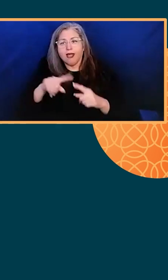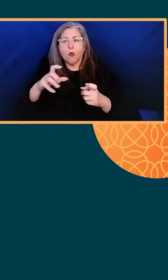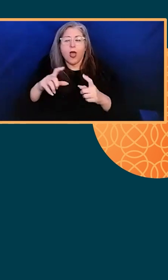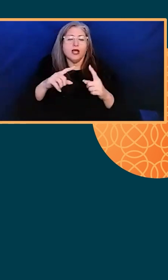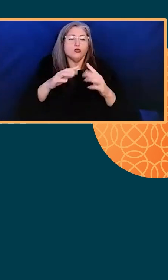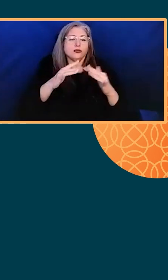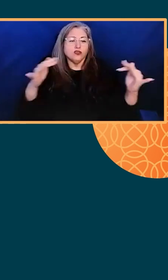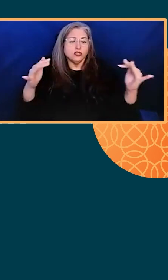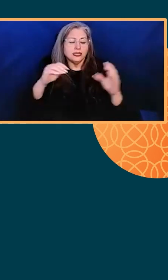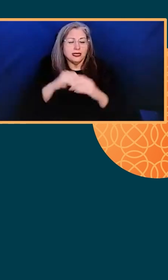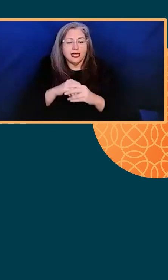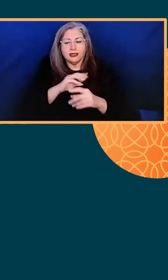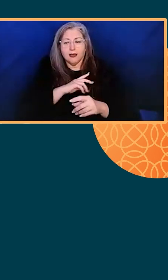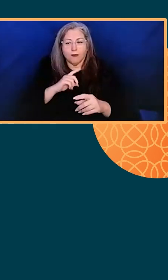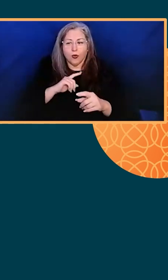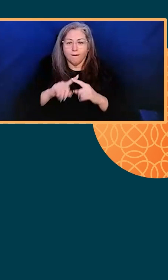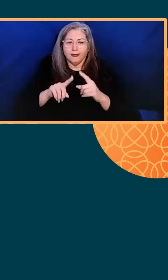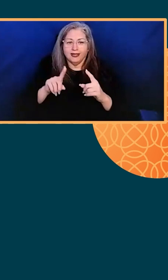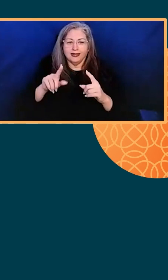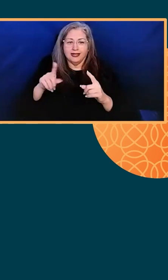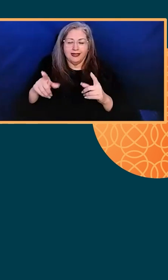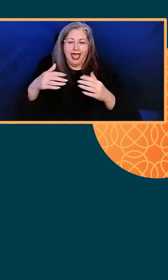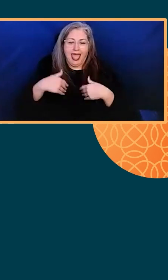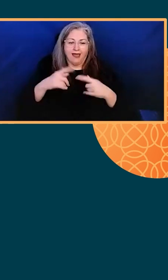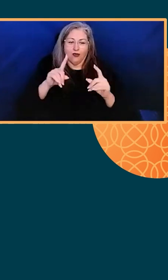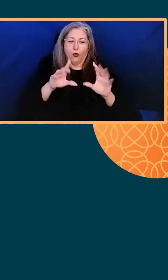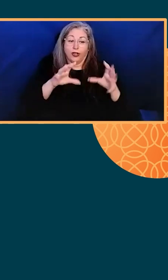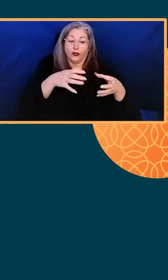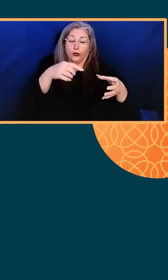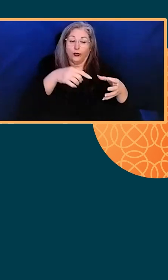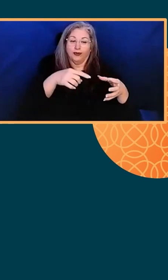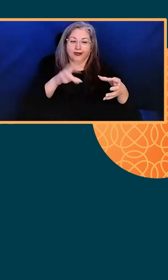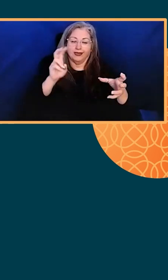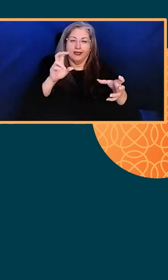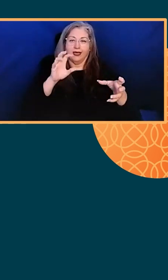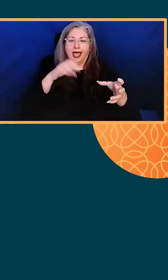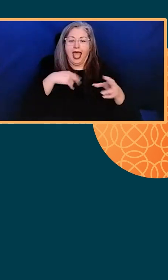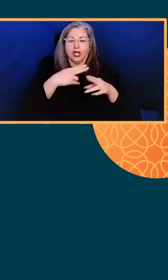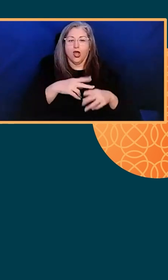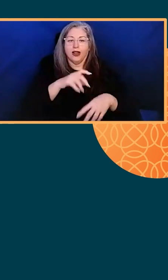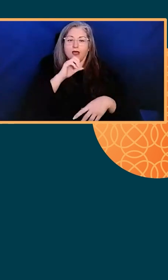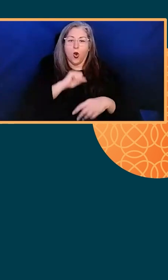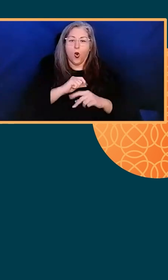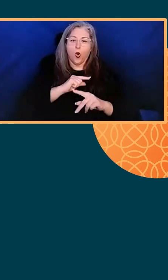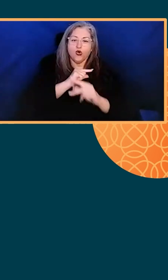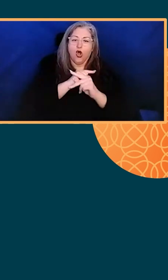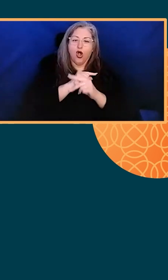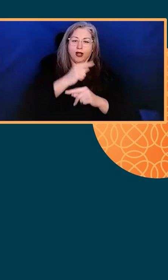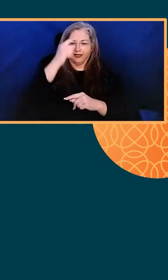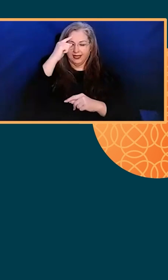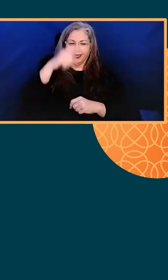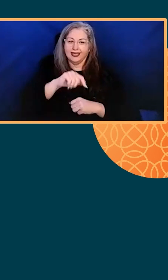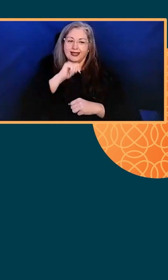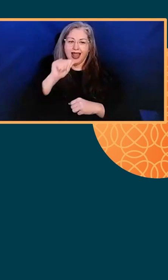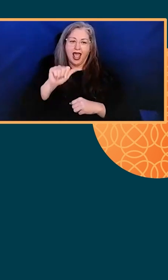board, but there's a faction of the old, I call them the old guard thinking, not the 21st